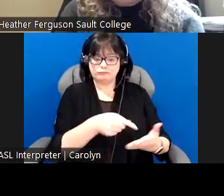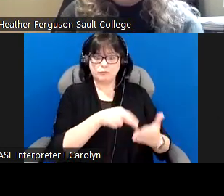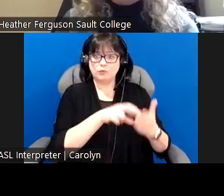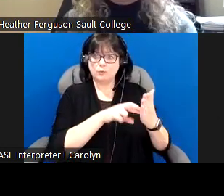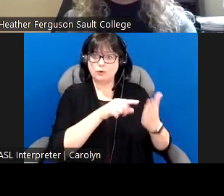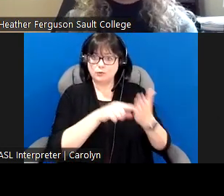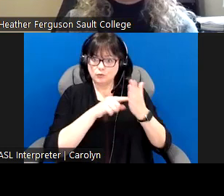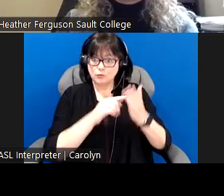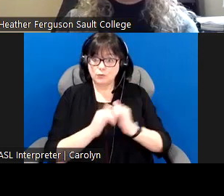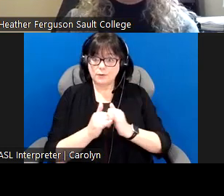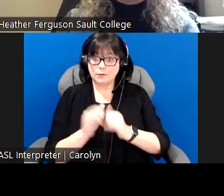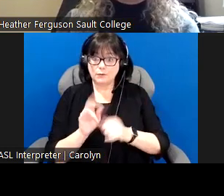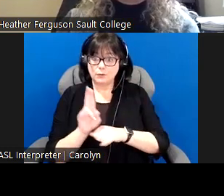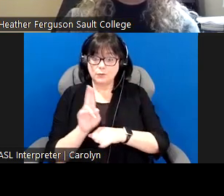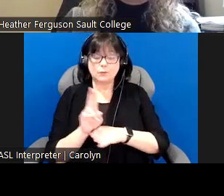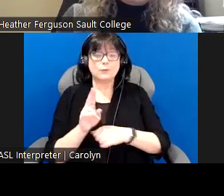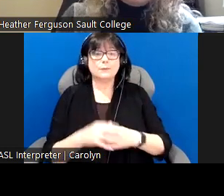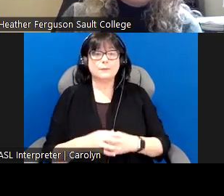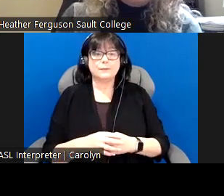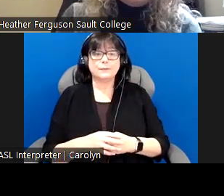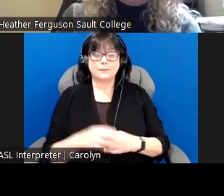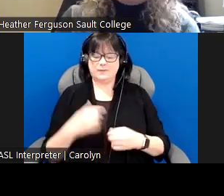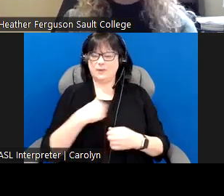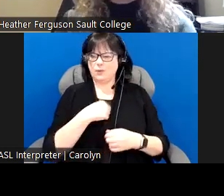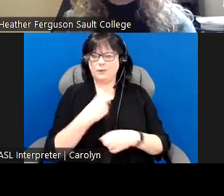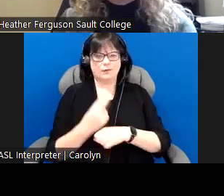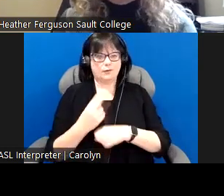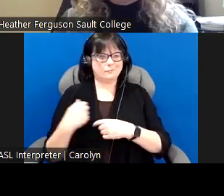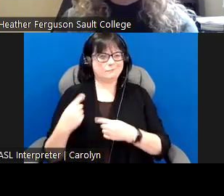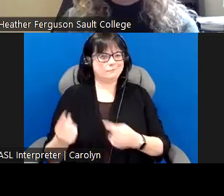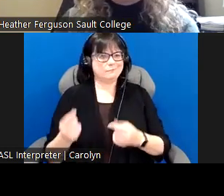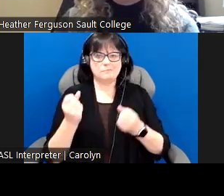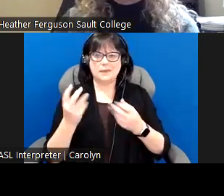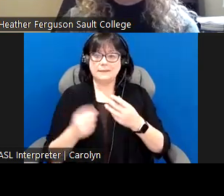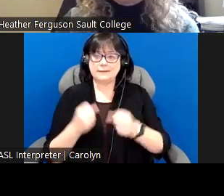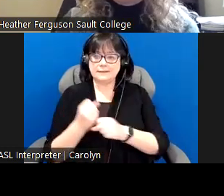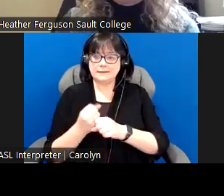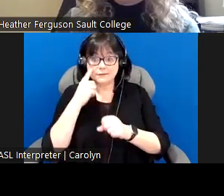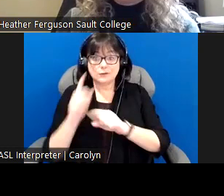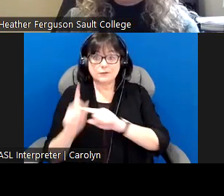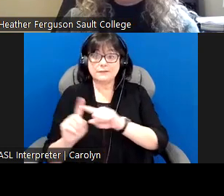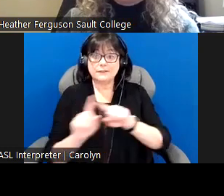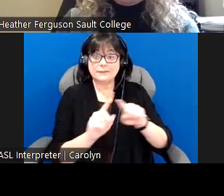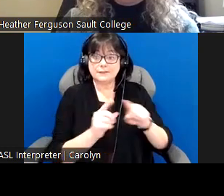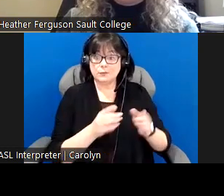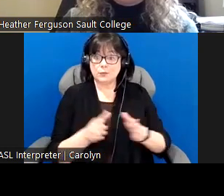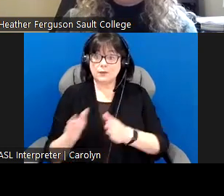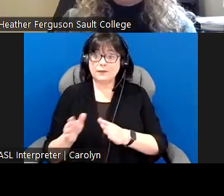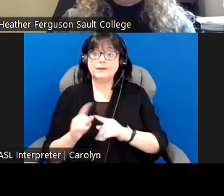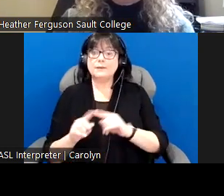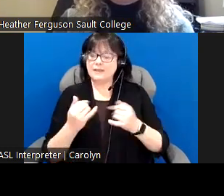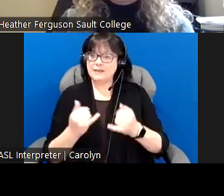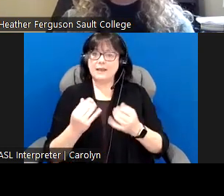For us, we've been using it for many years in a variety of ways, but definitely with the switch to remote